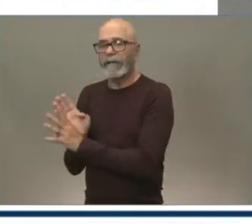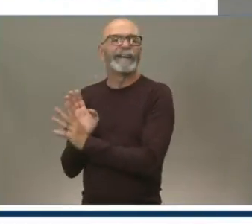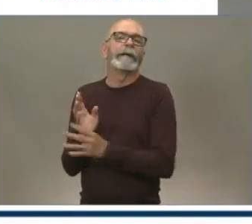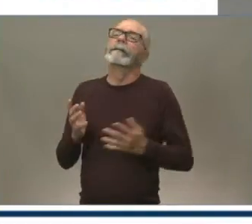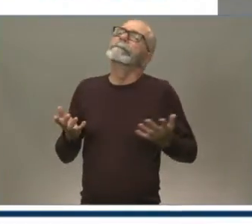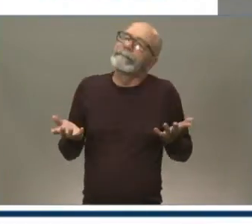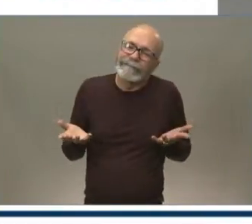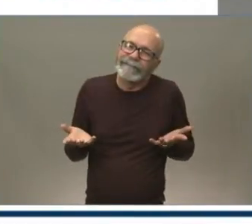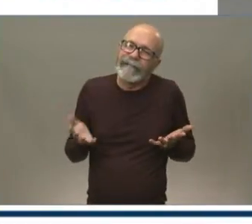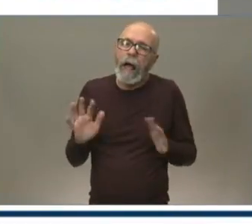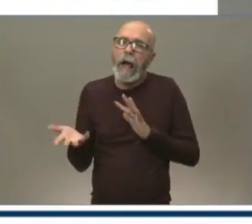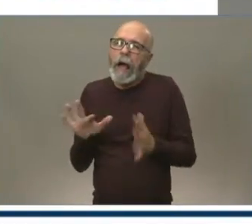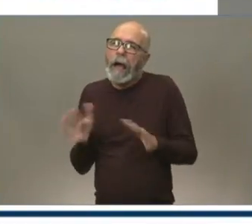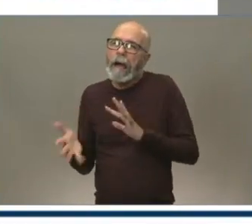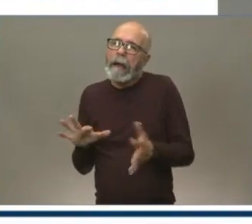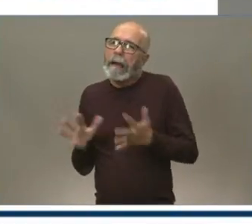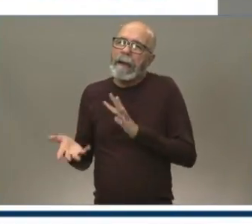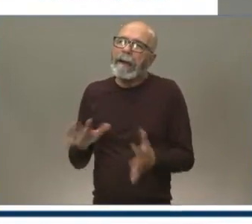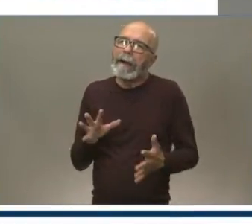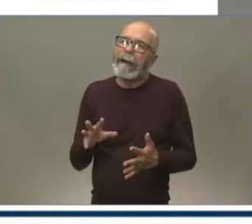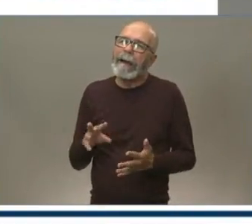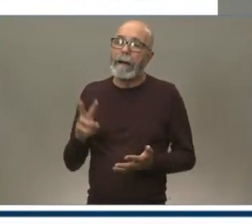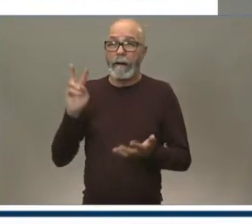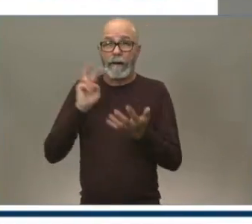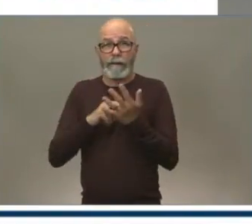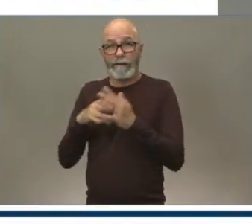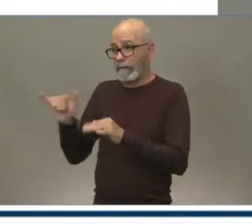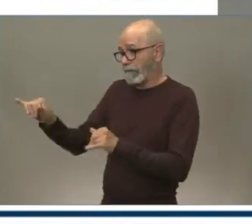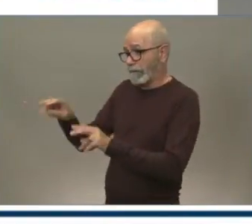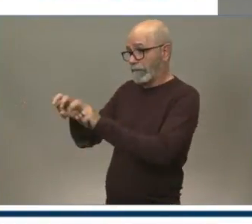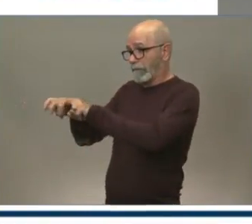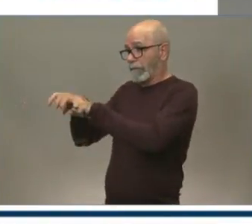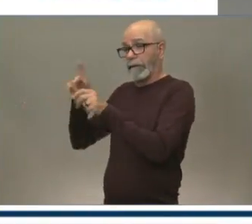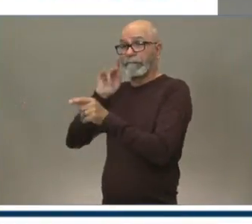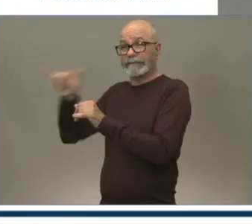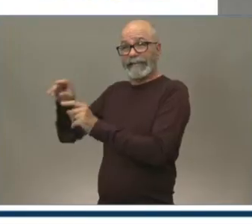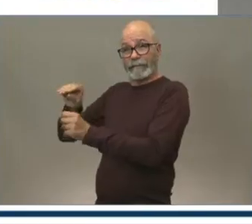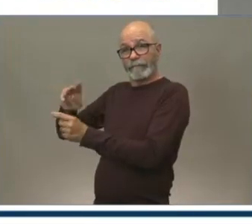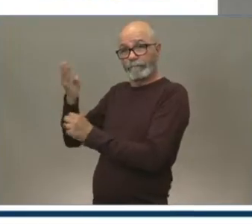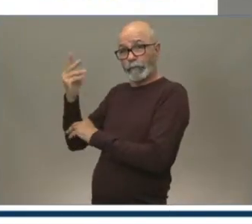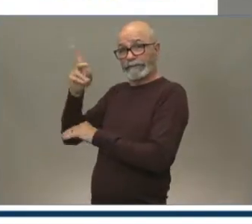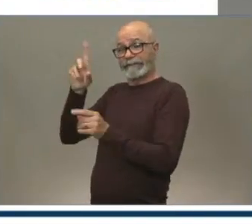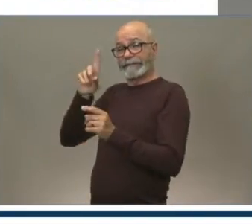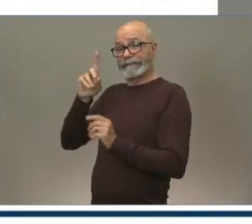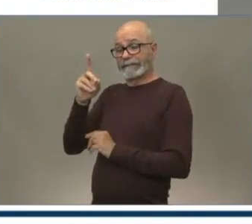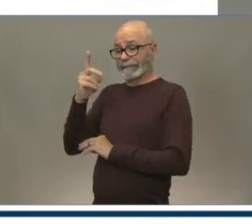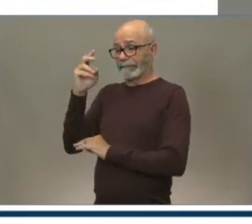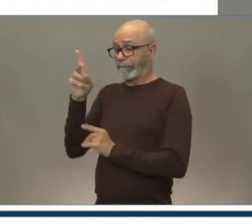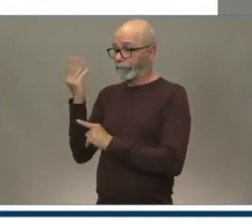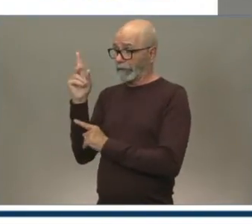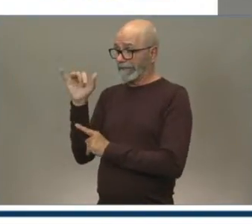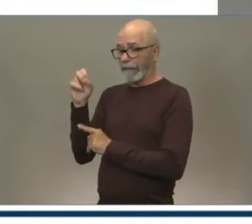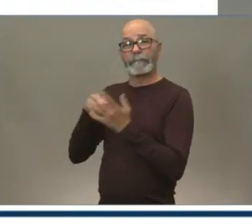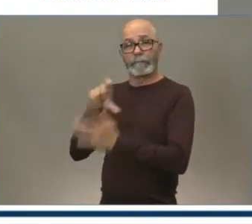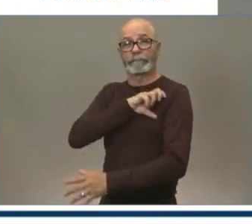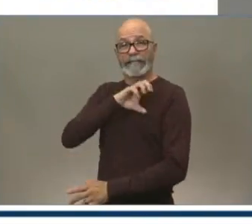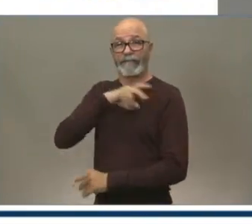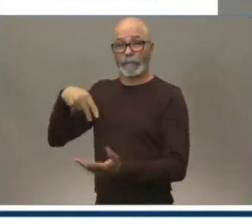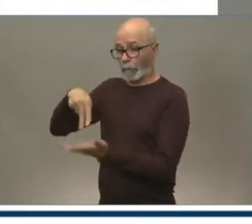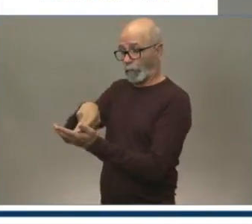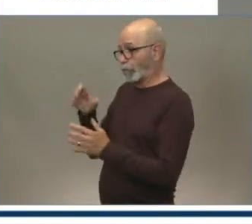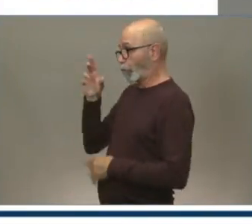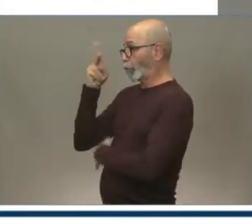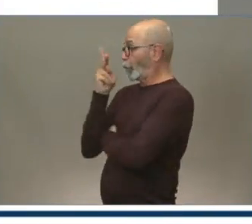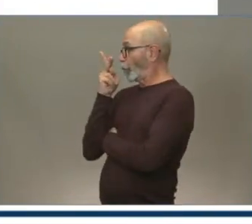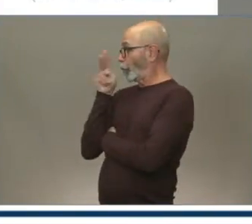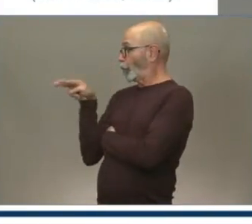enforcement person outside the resident of every single person who's quarantined, you do have to have some. Put your trust in people, and